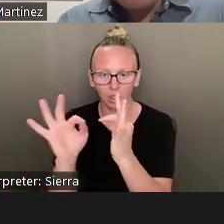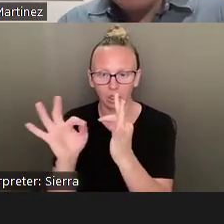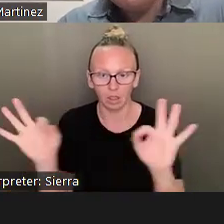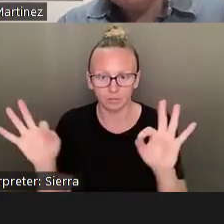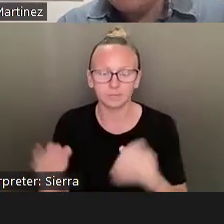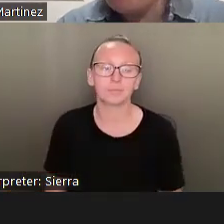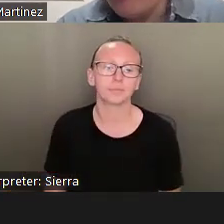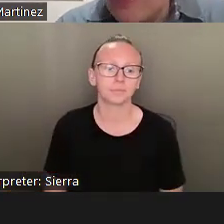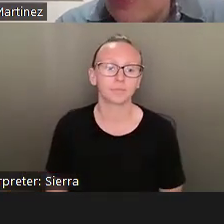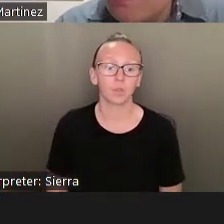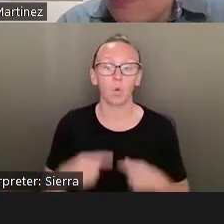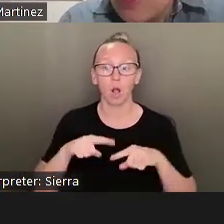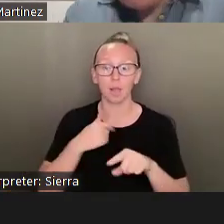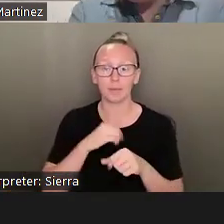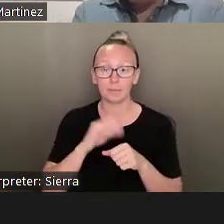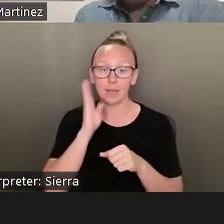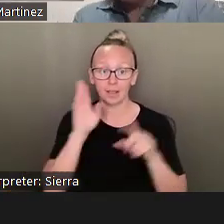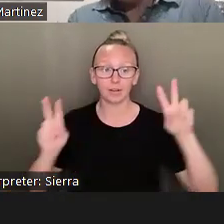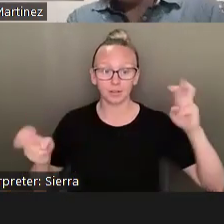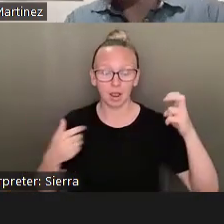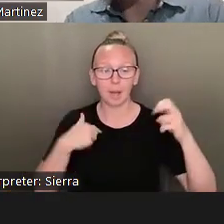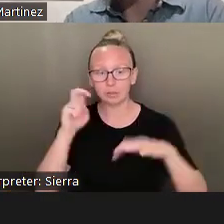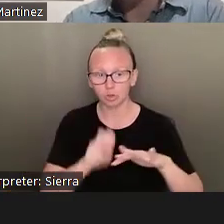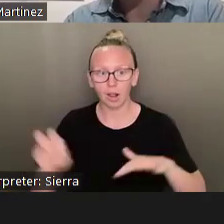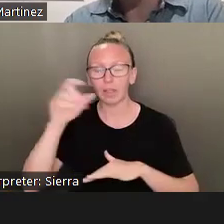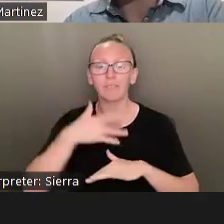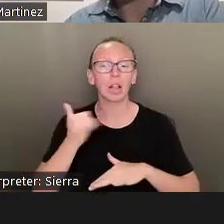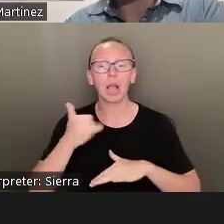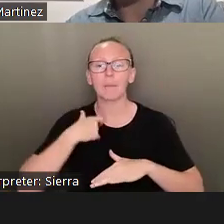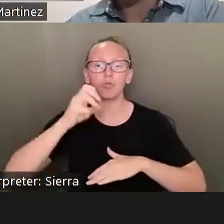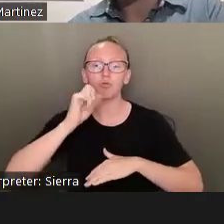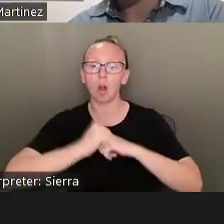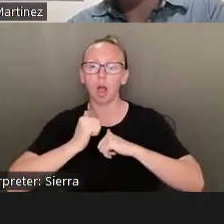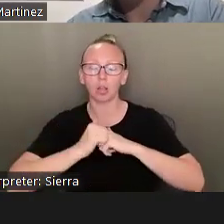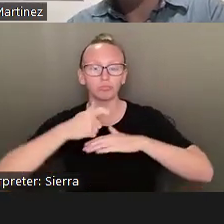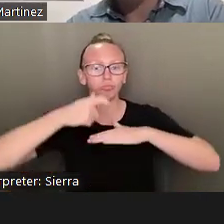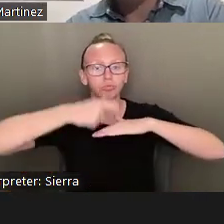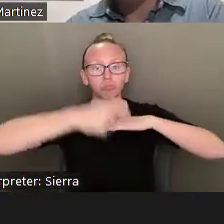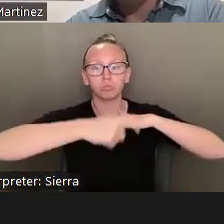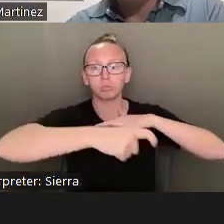I am in bed, I am traveling. I am a stone skipping across water between worlds.